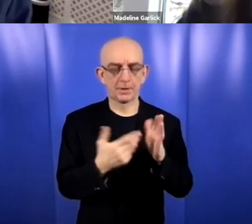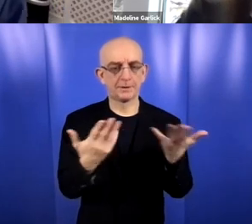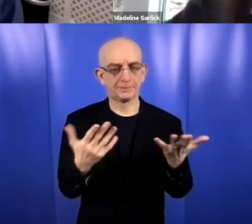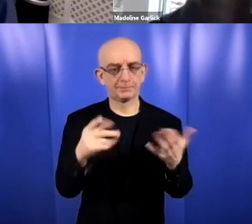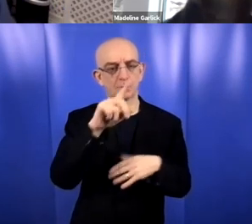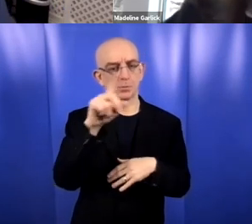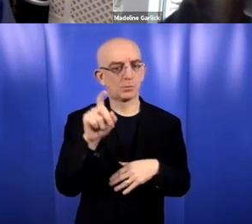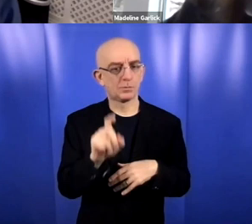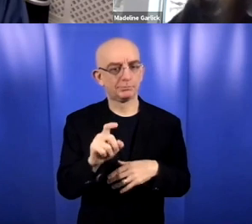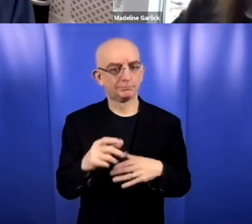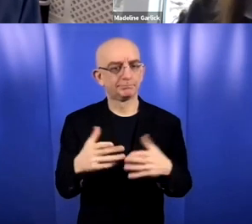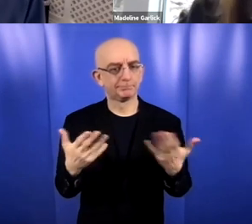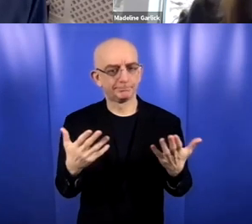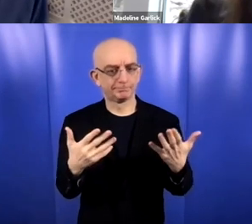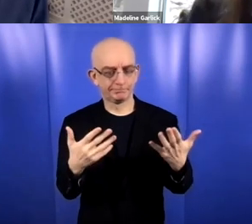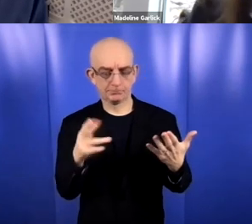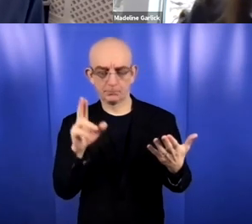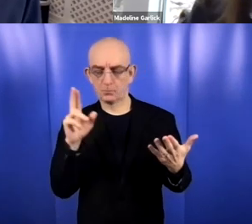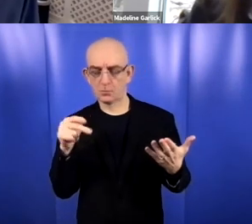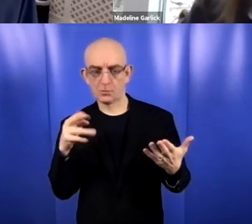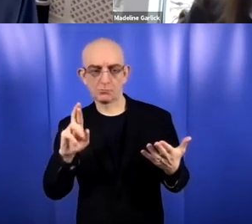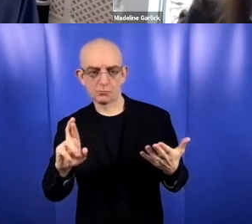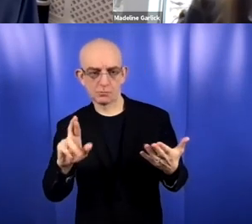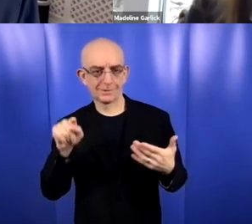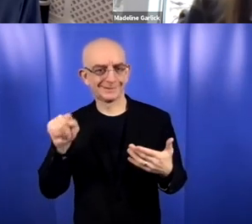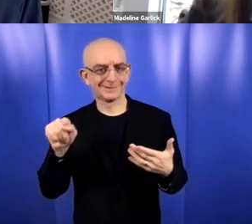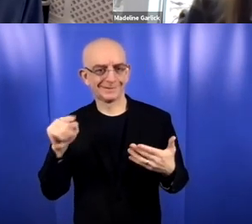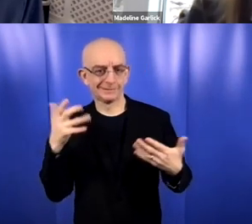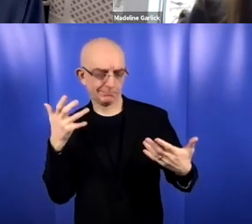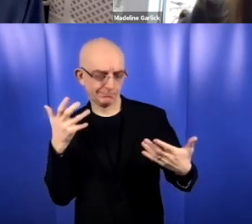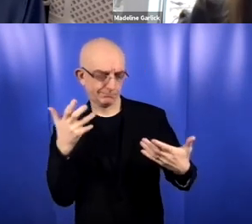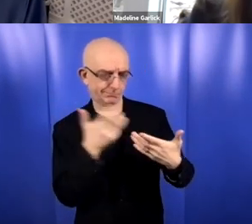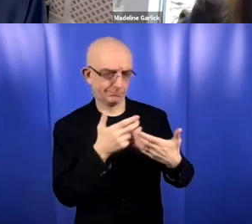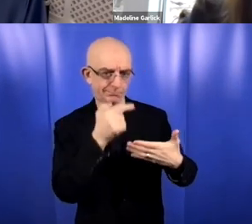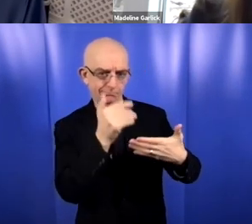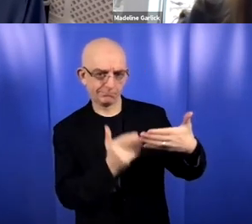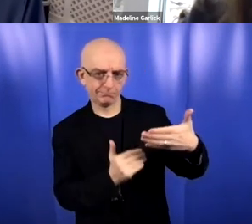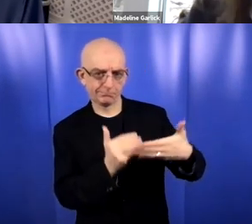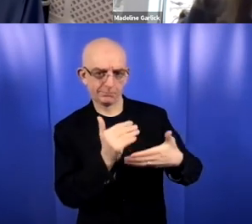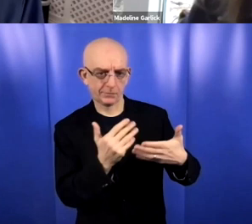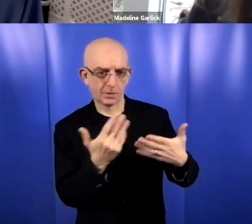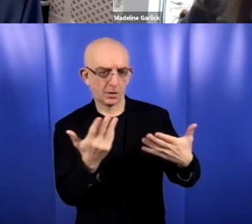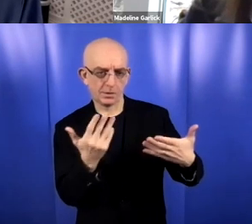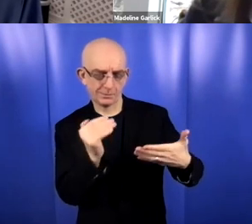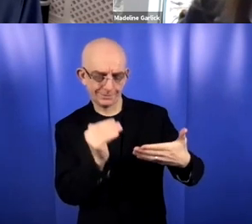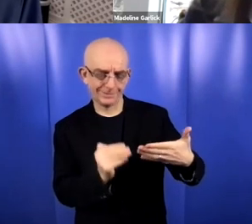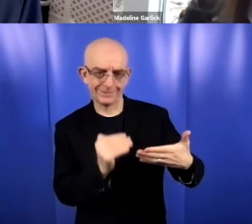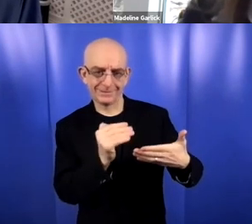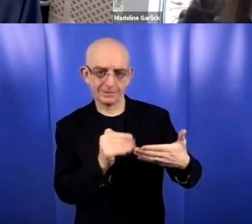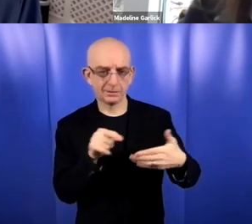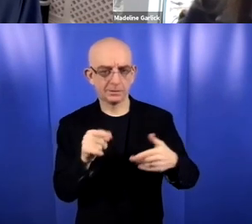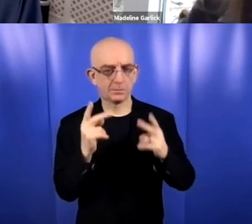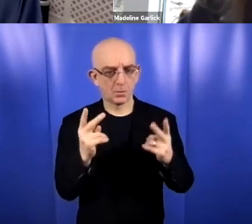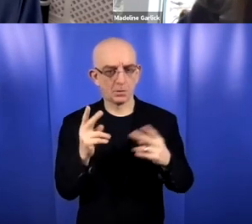Thank you, Jeff. It's a crucial question that you've pointed to. And indeed, I think UNHCR's efforts to